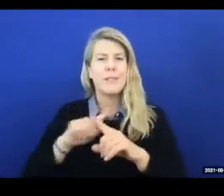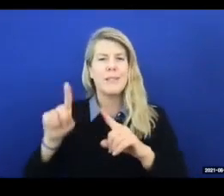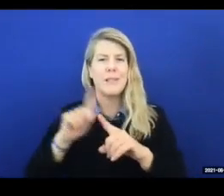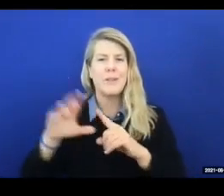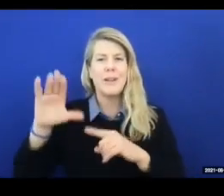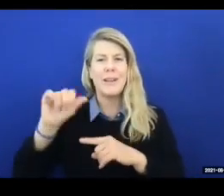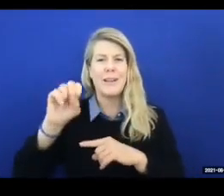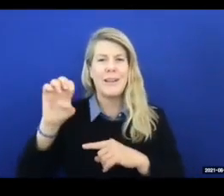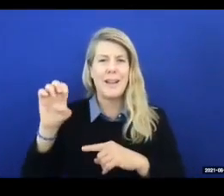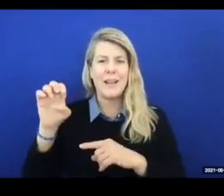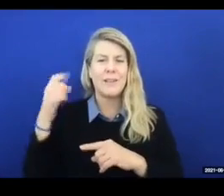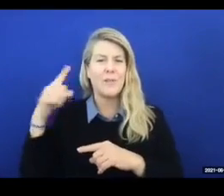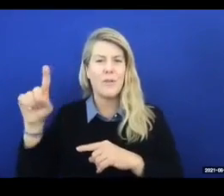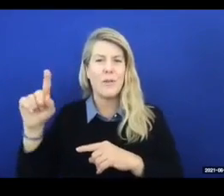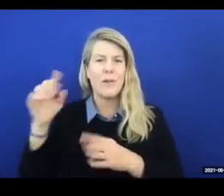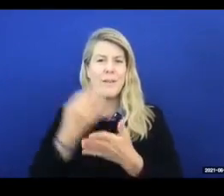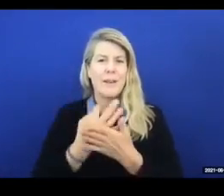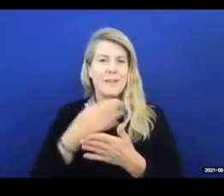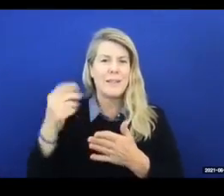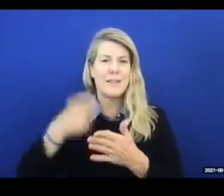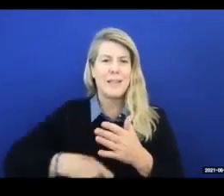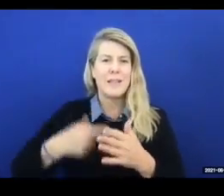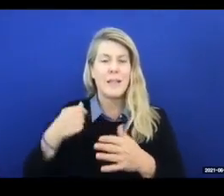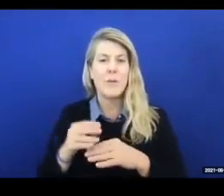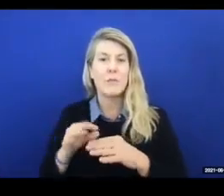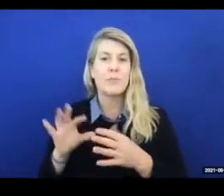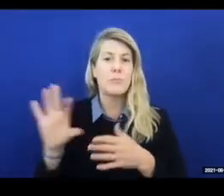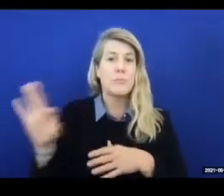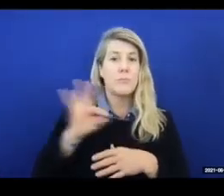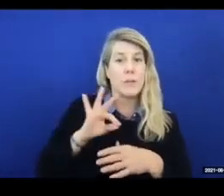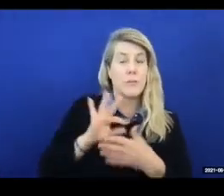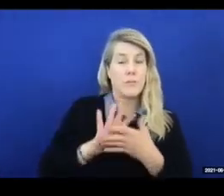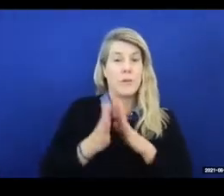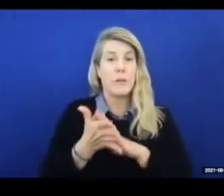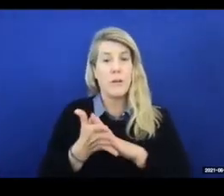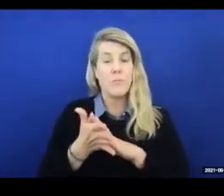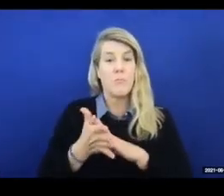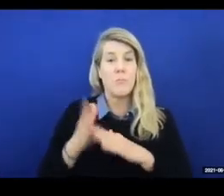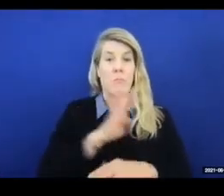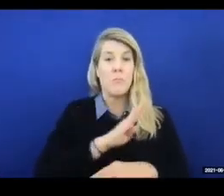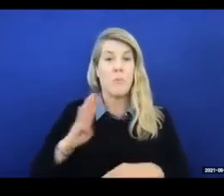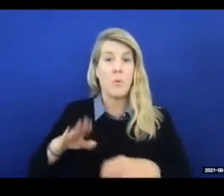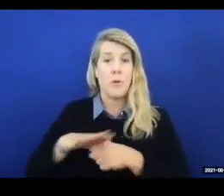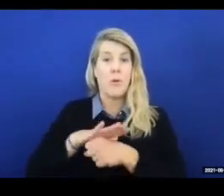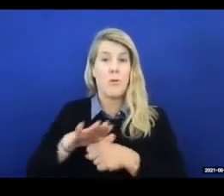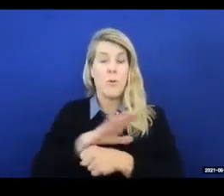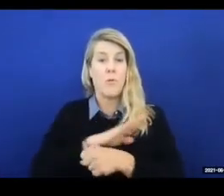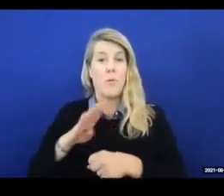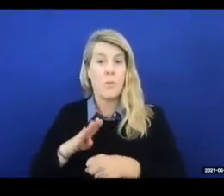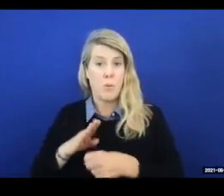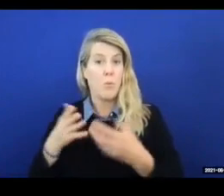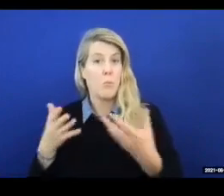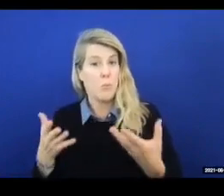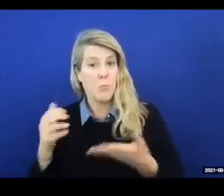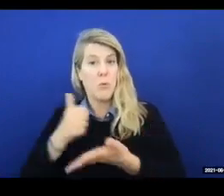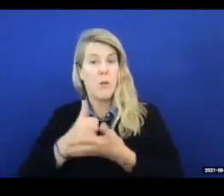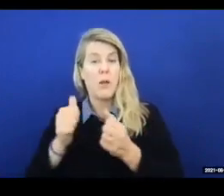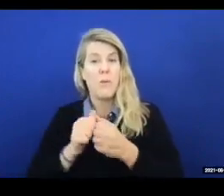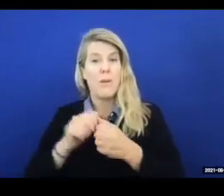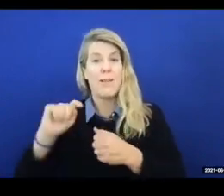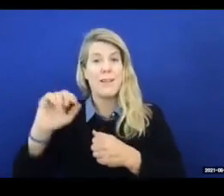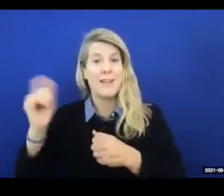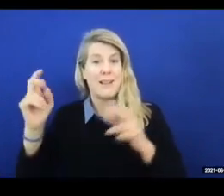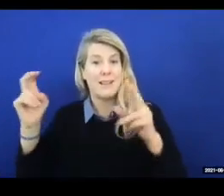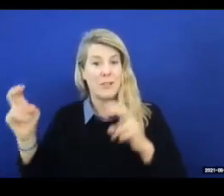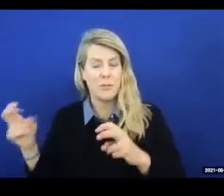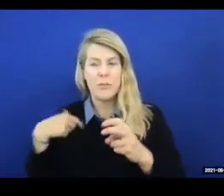taxes. I got appointed to a local board to hear property tax appeal cases. I joined a lot of